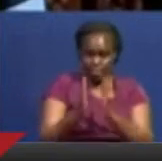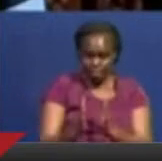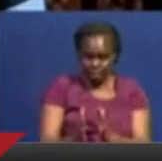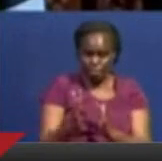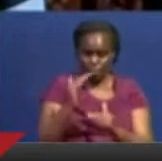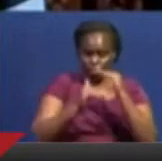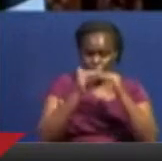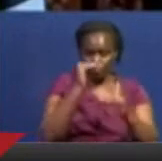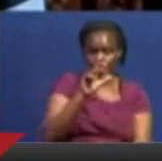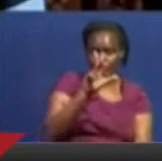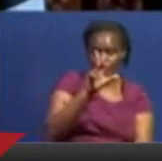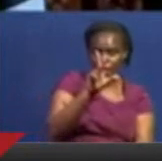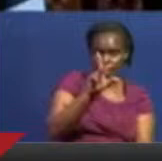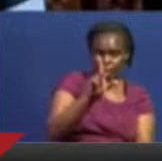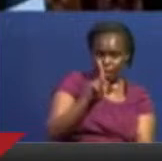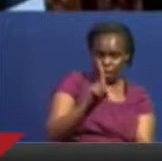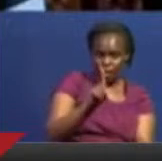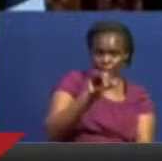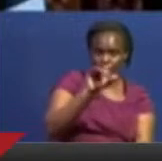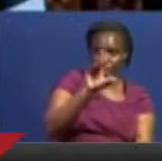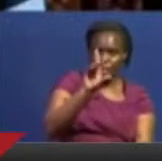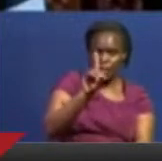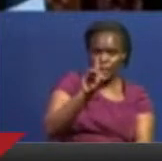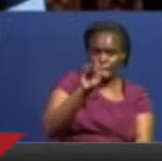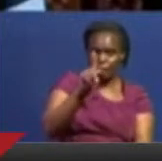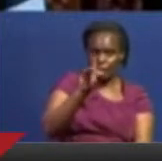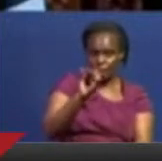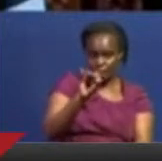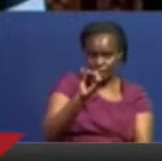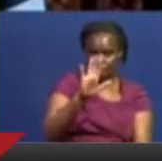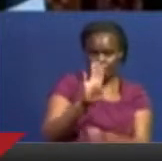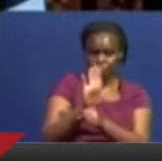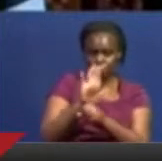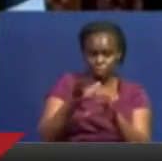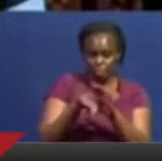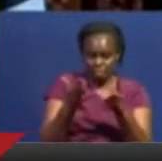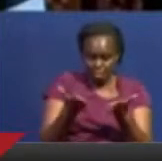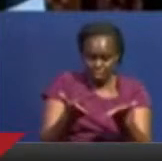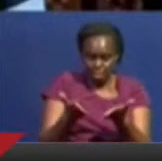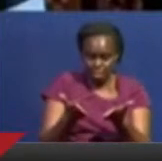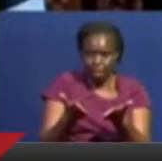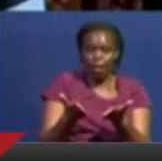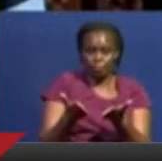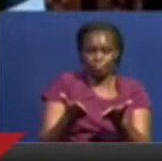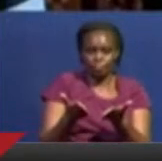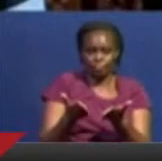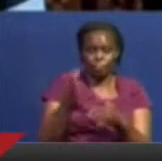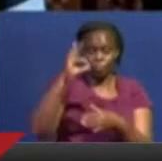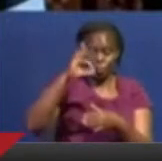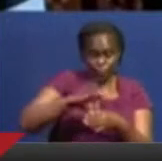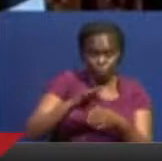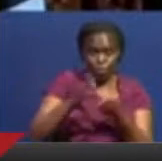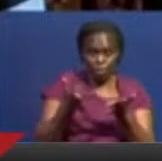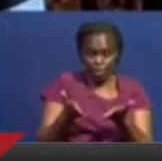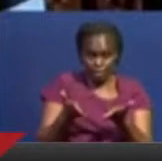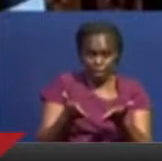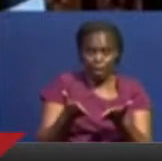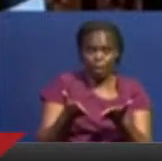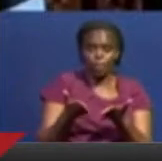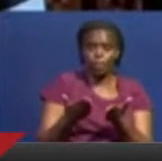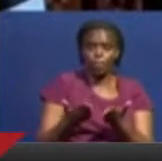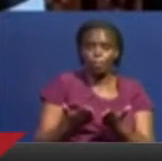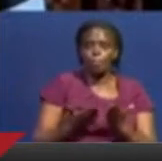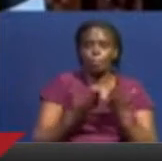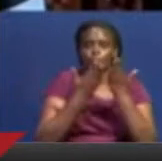of Professor Kithure Kindiki EGH is a majority of the members in this House present and voting, as